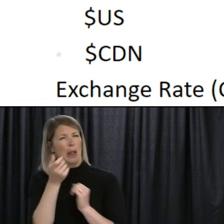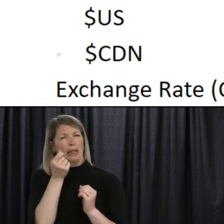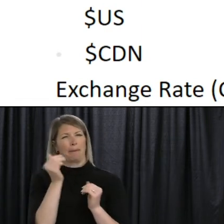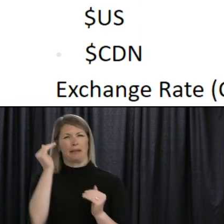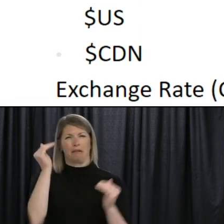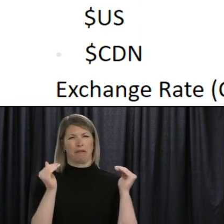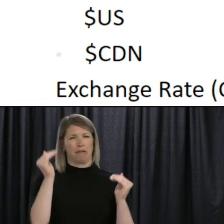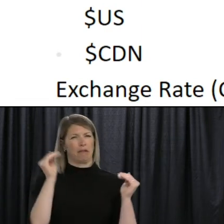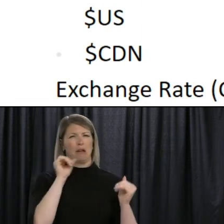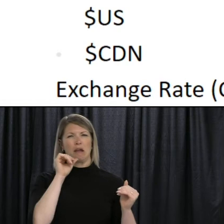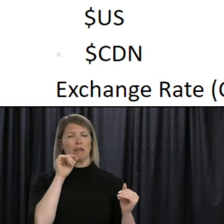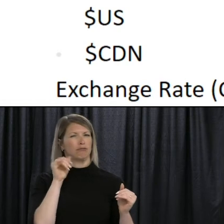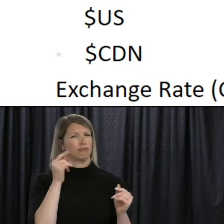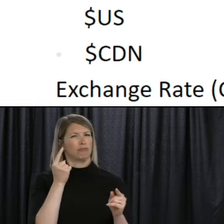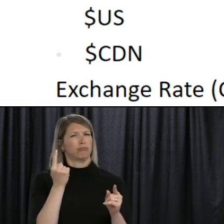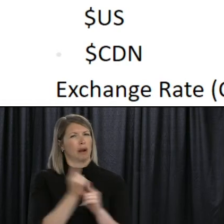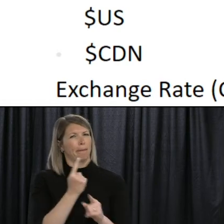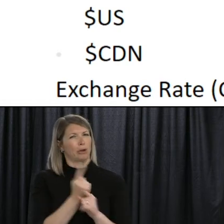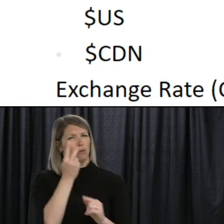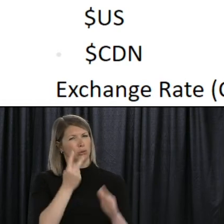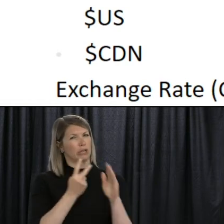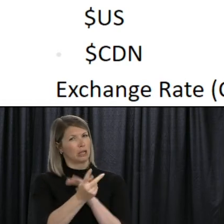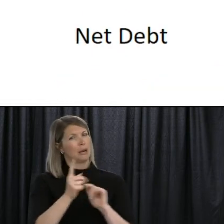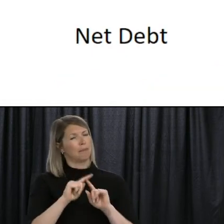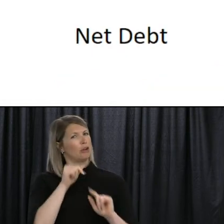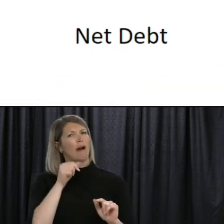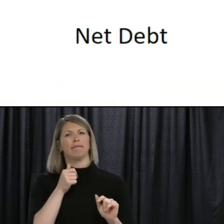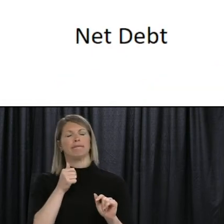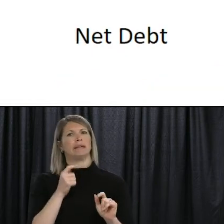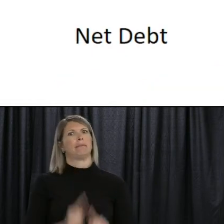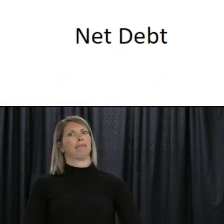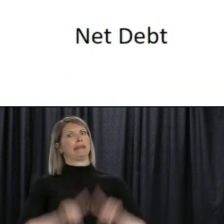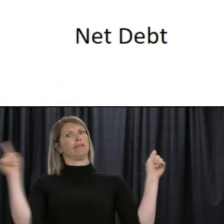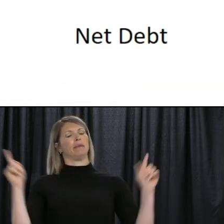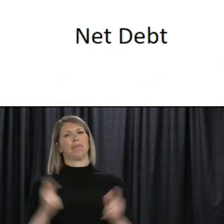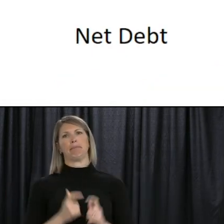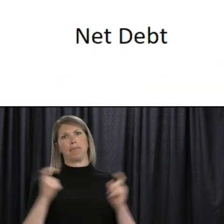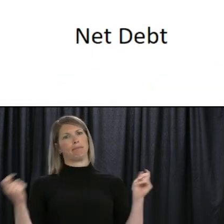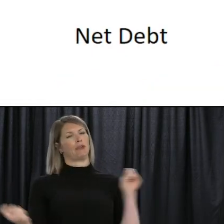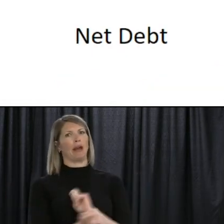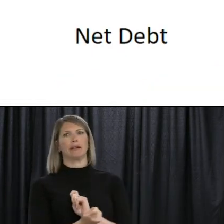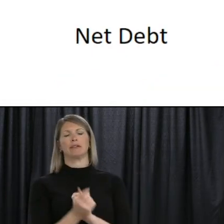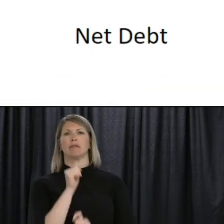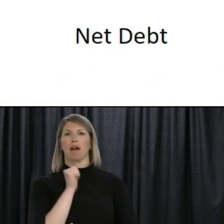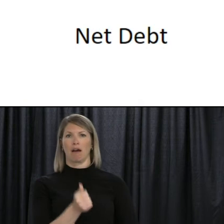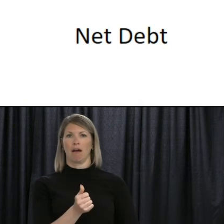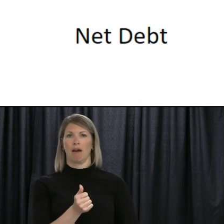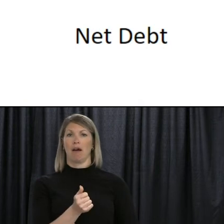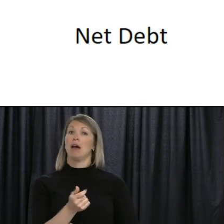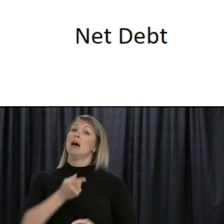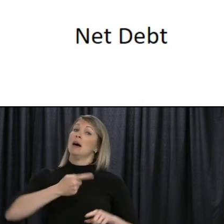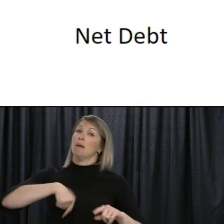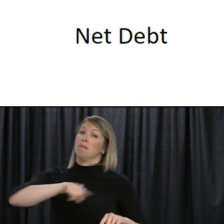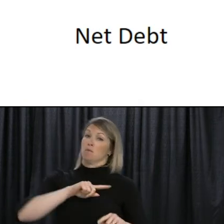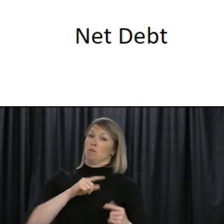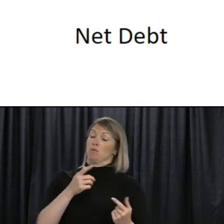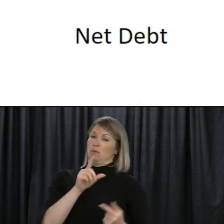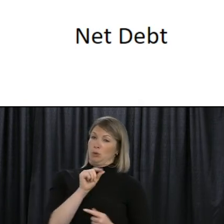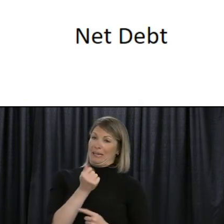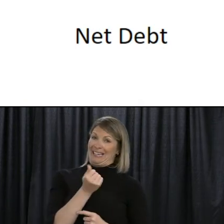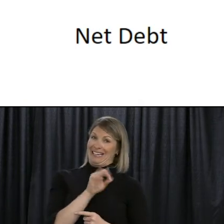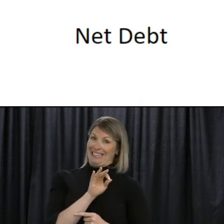revenue impacts, our borrowing needs for 2019-20 remained unchanged from budget